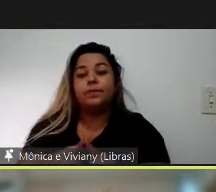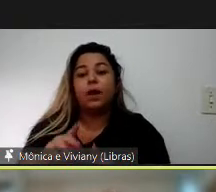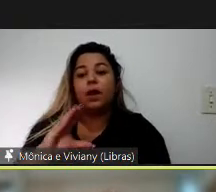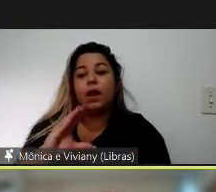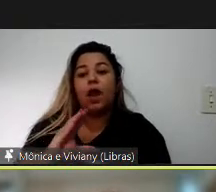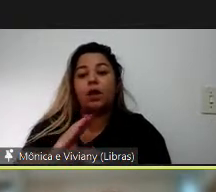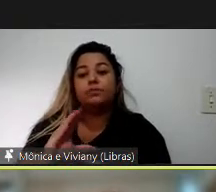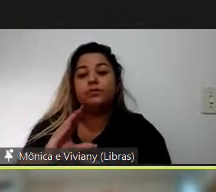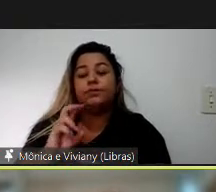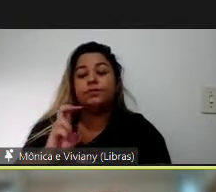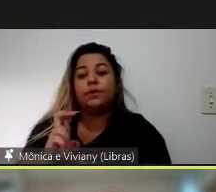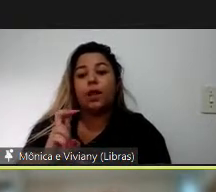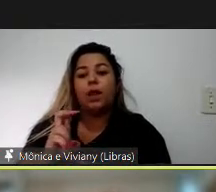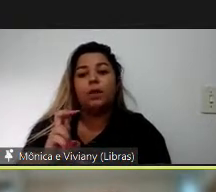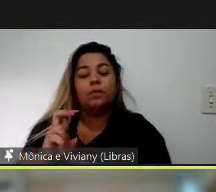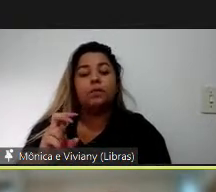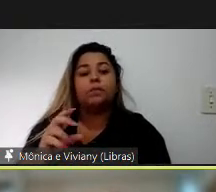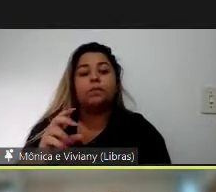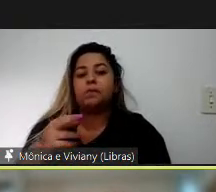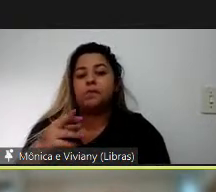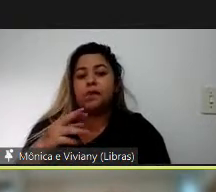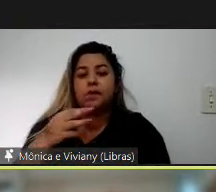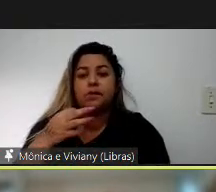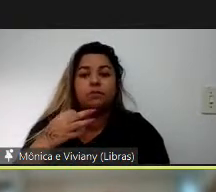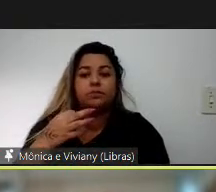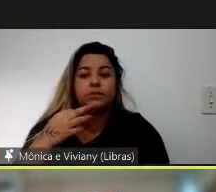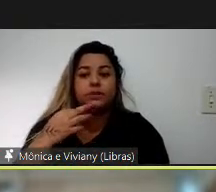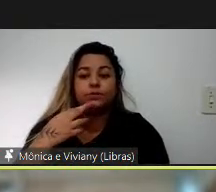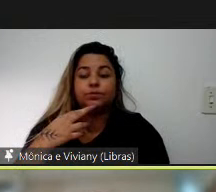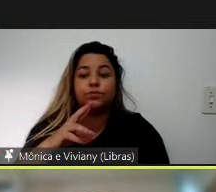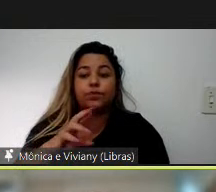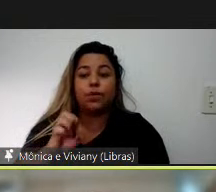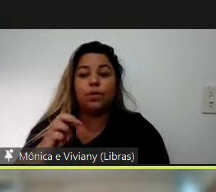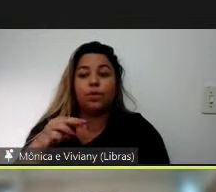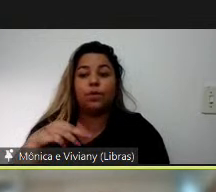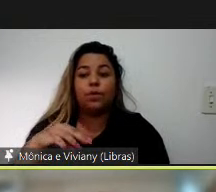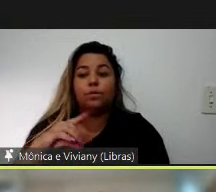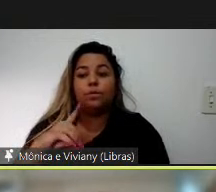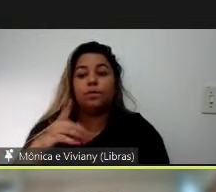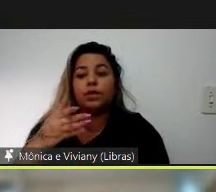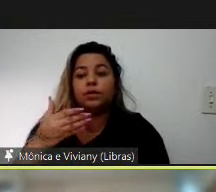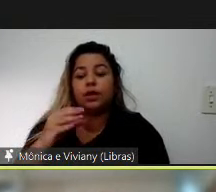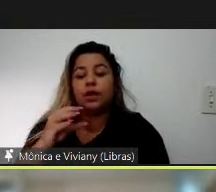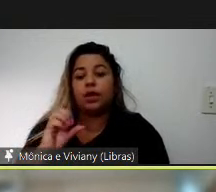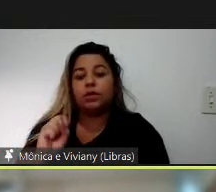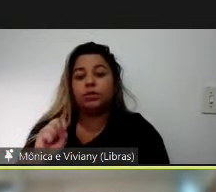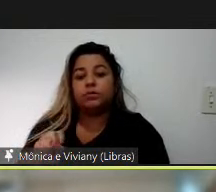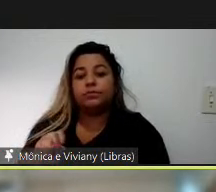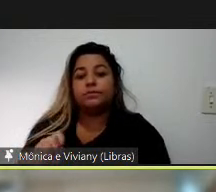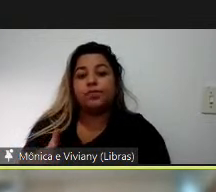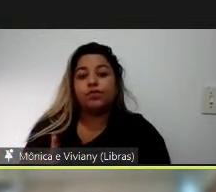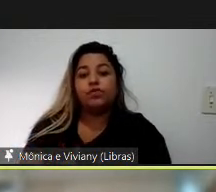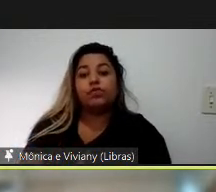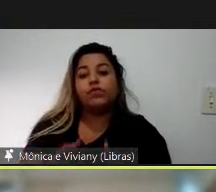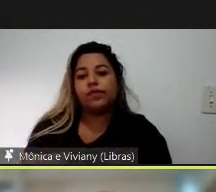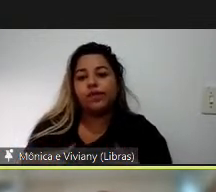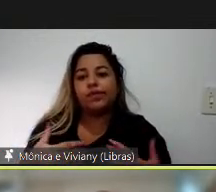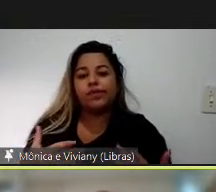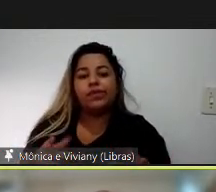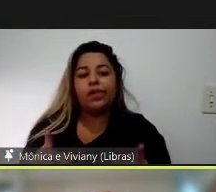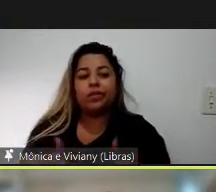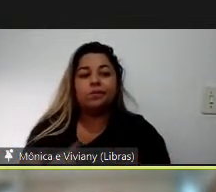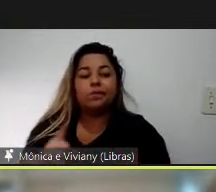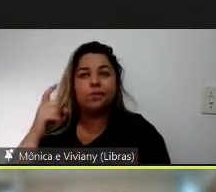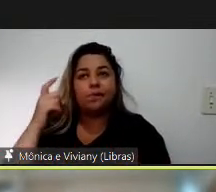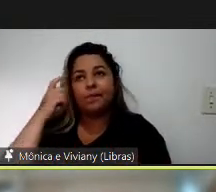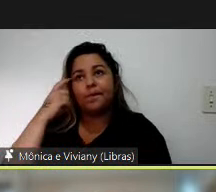and nutrition. This brings recommendations, universal ones, and specific ones for the life